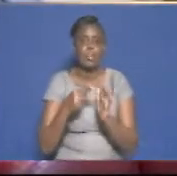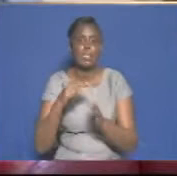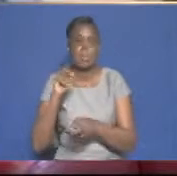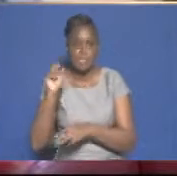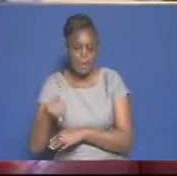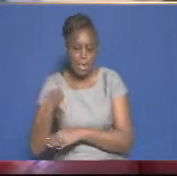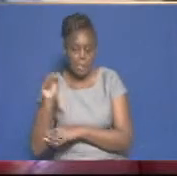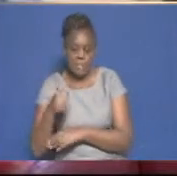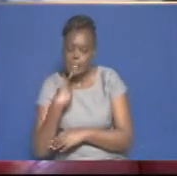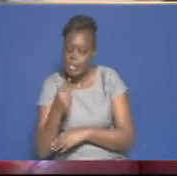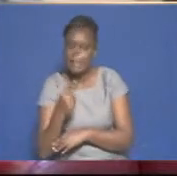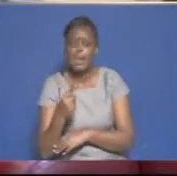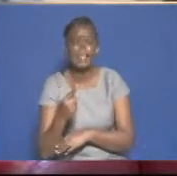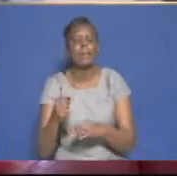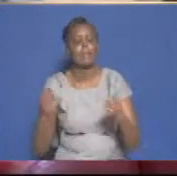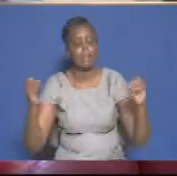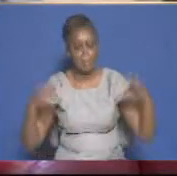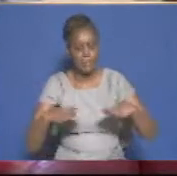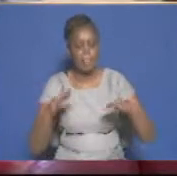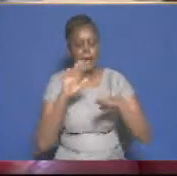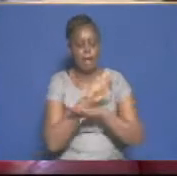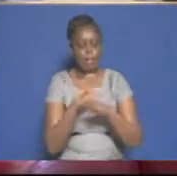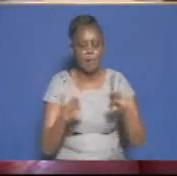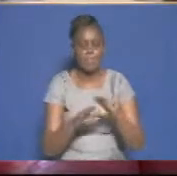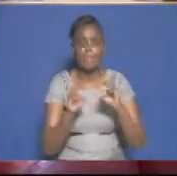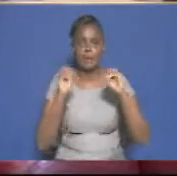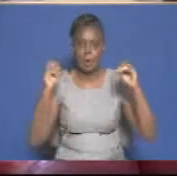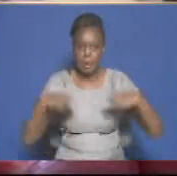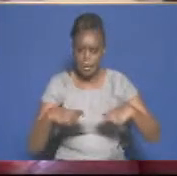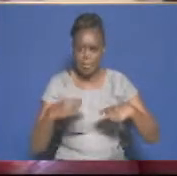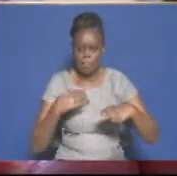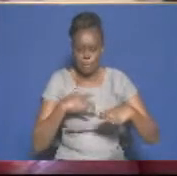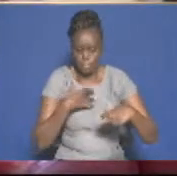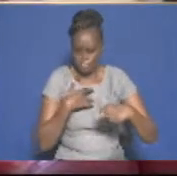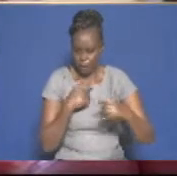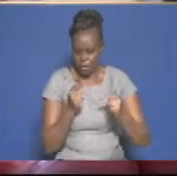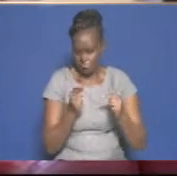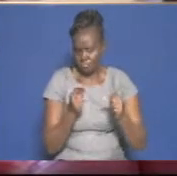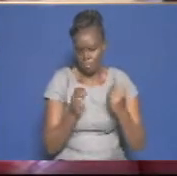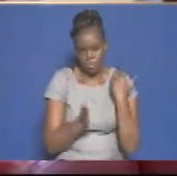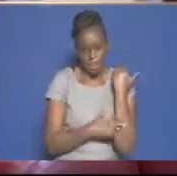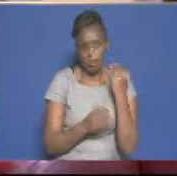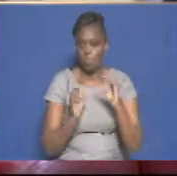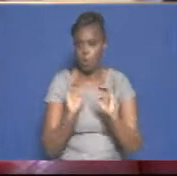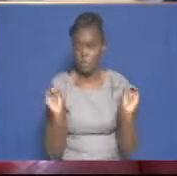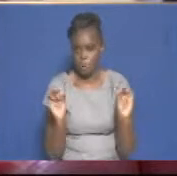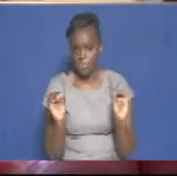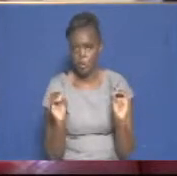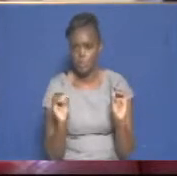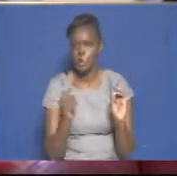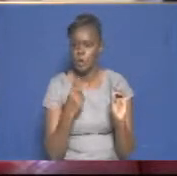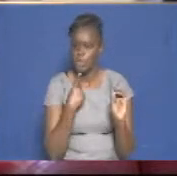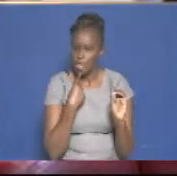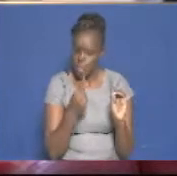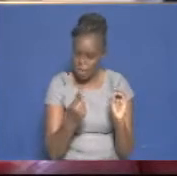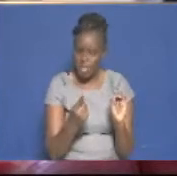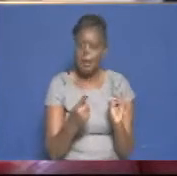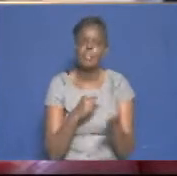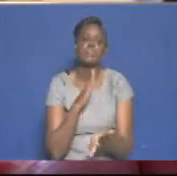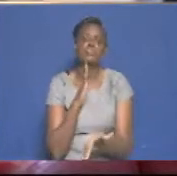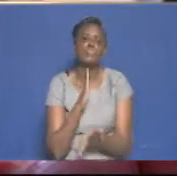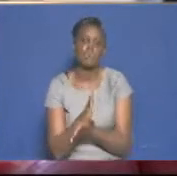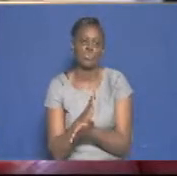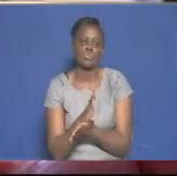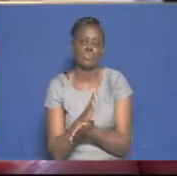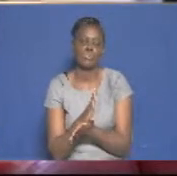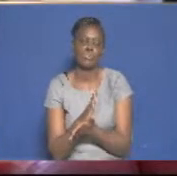He said it as it is, whether you felt offended or not, but eventually you'll find that what he has told you is what he